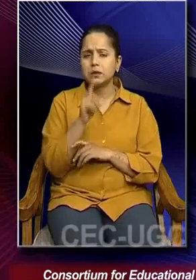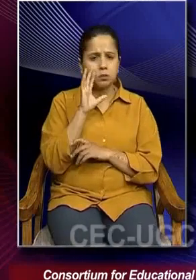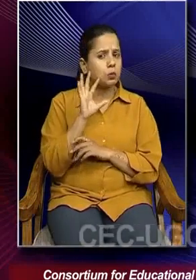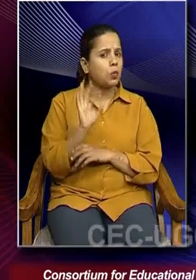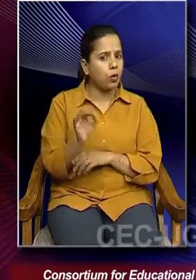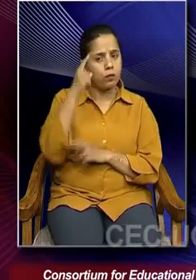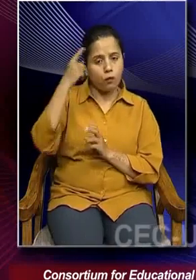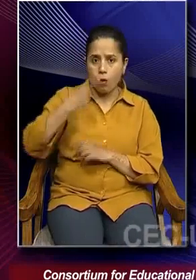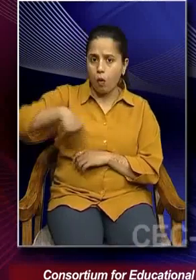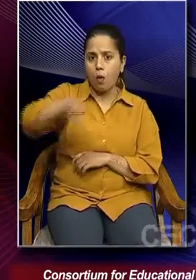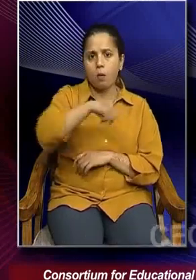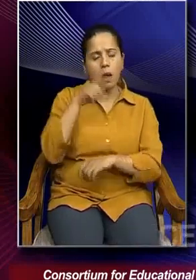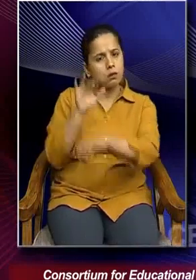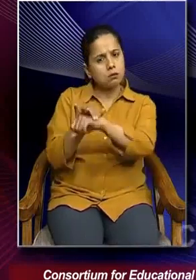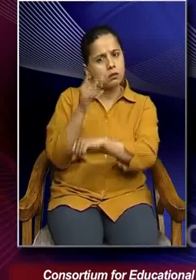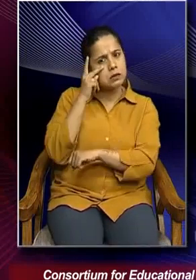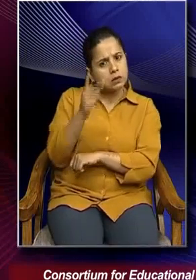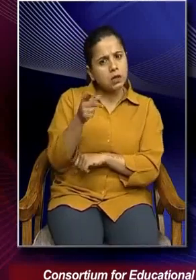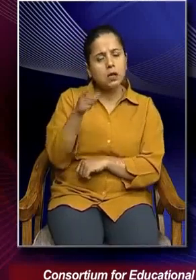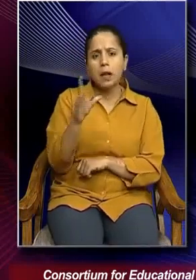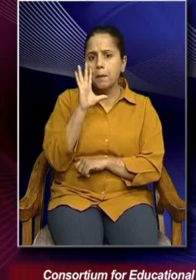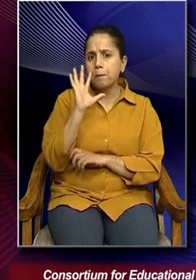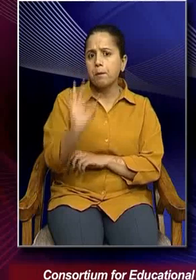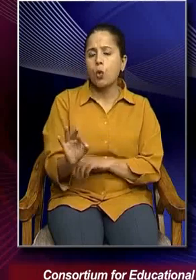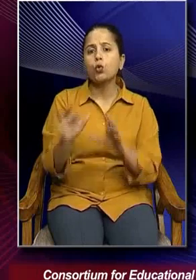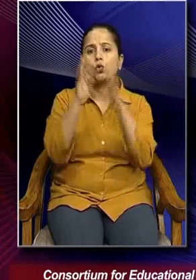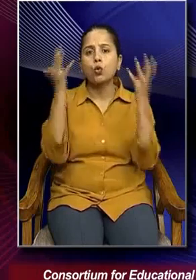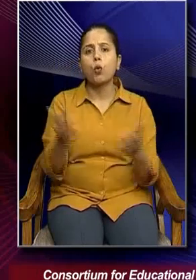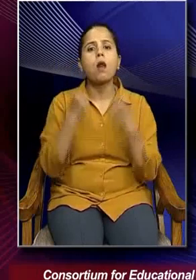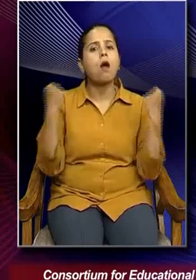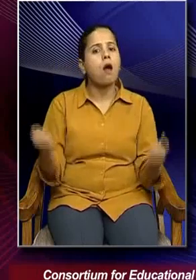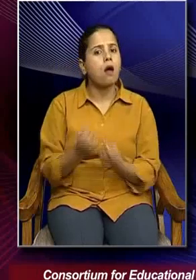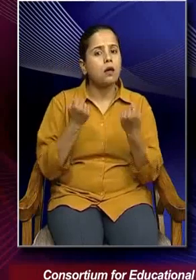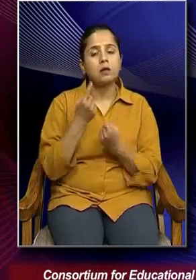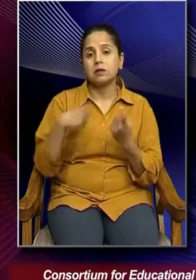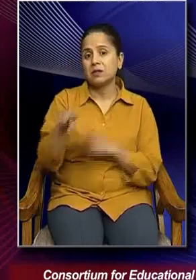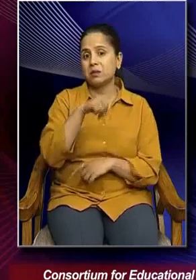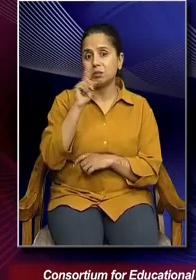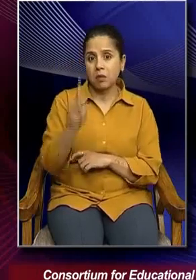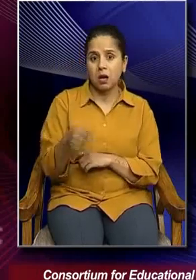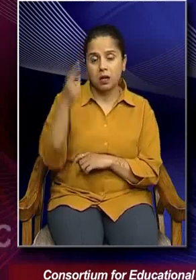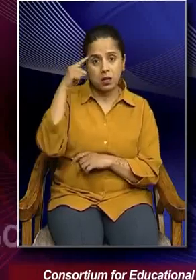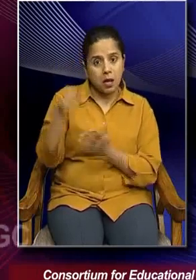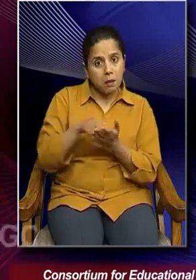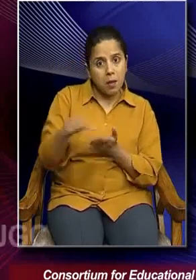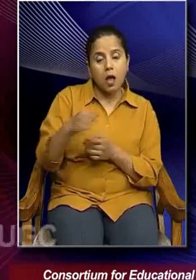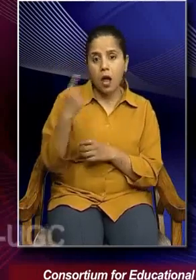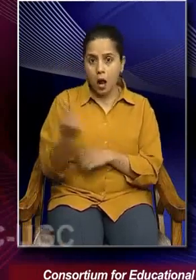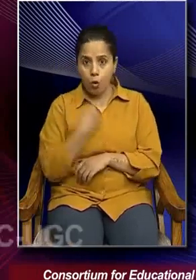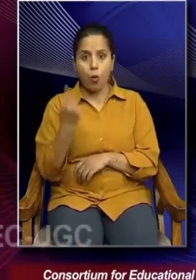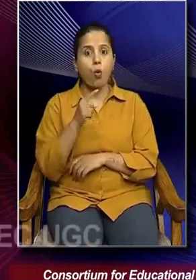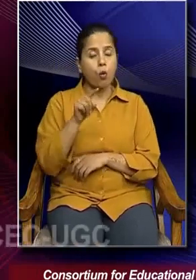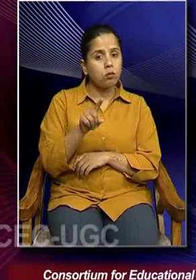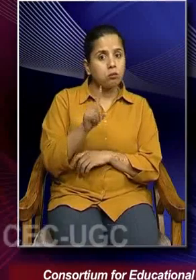important for us to recognize that these important global actions should not only be implemented in silos or